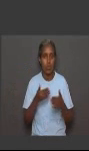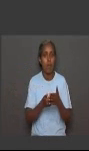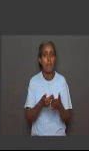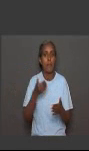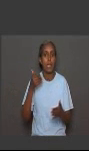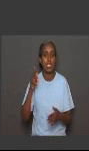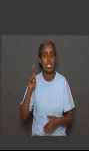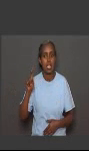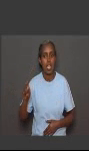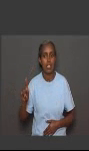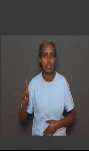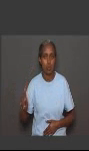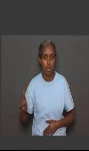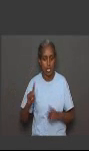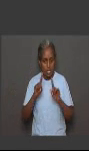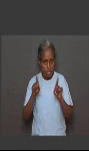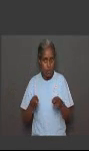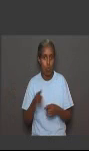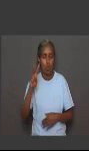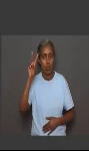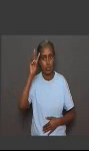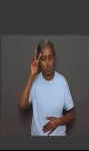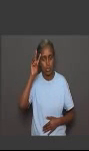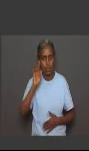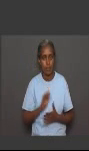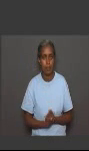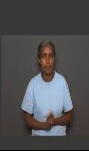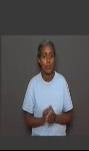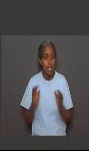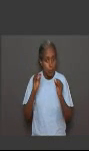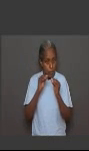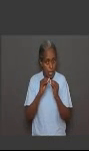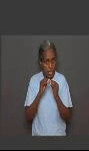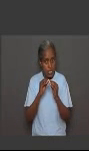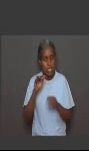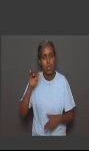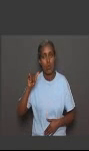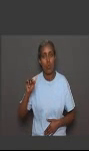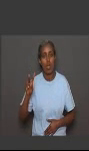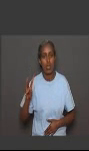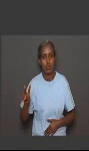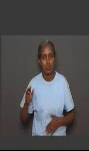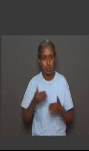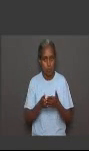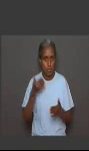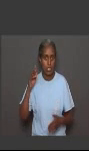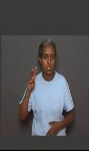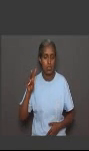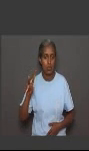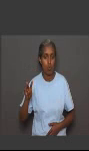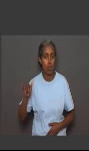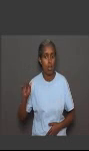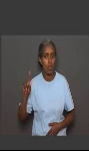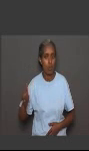x2 minus x1 the whole square plus y2